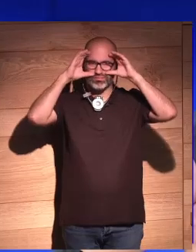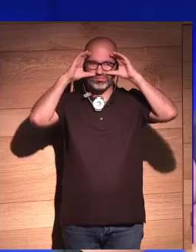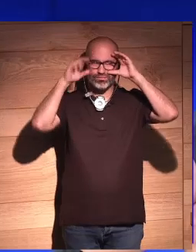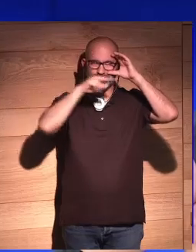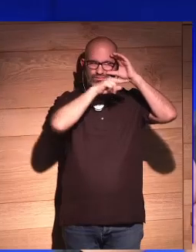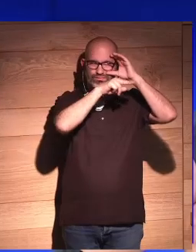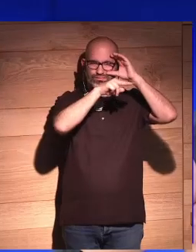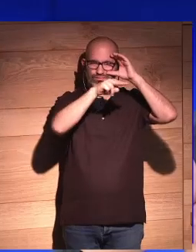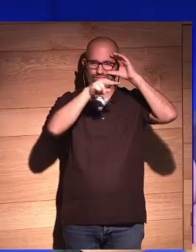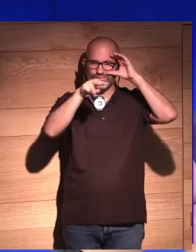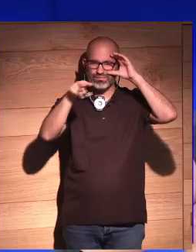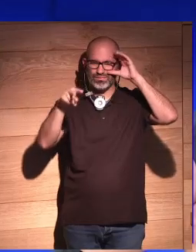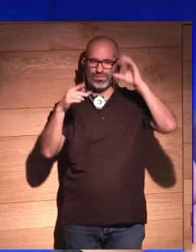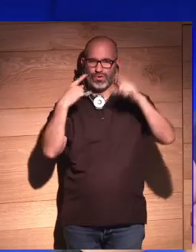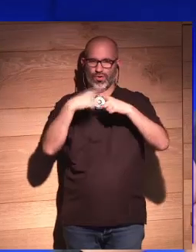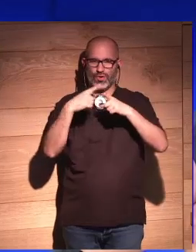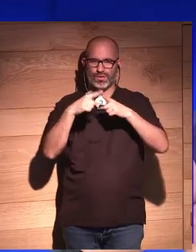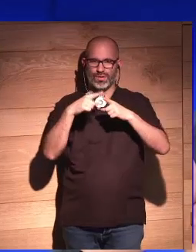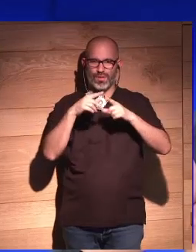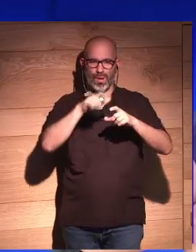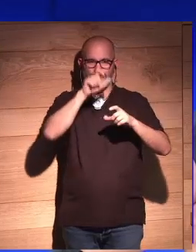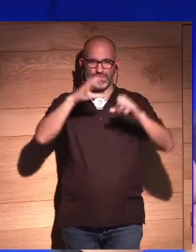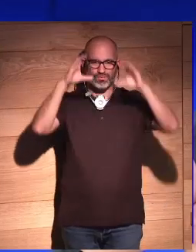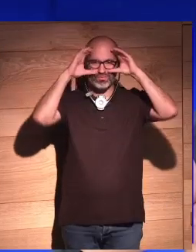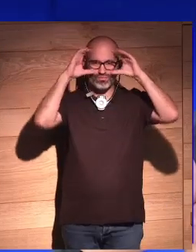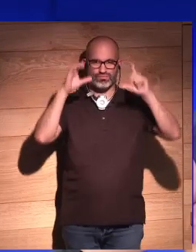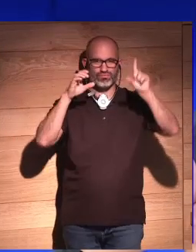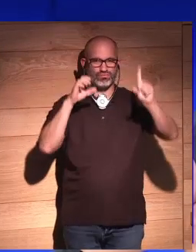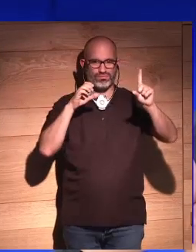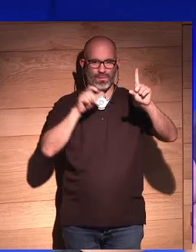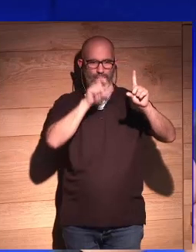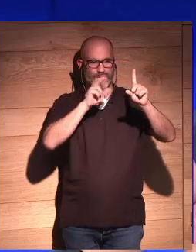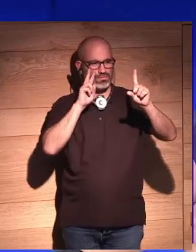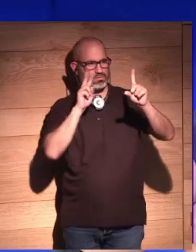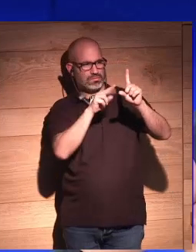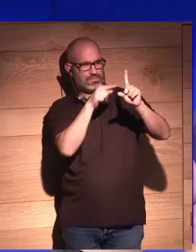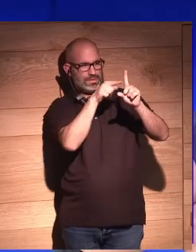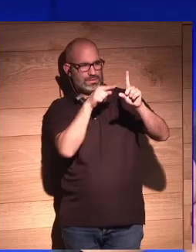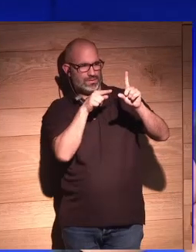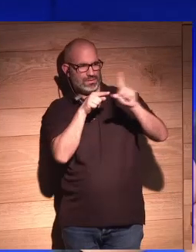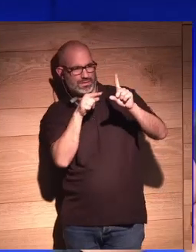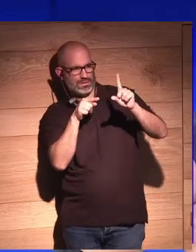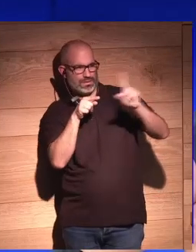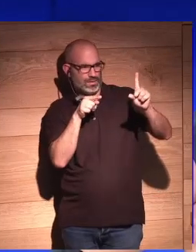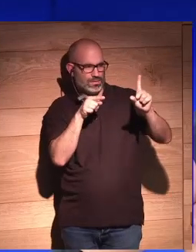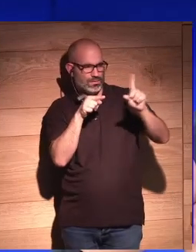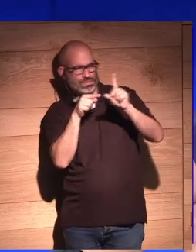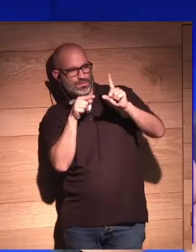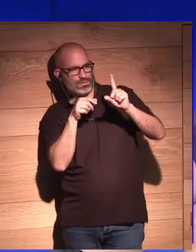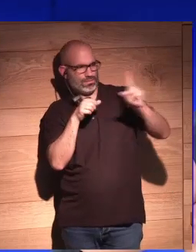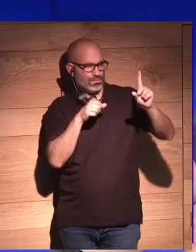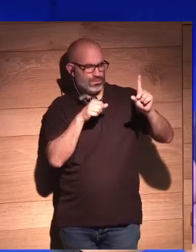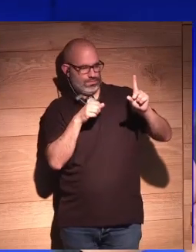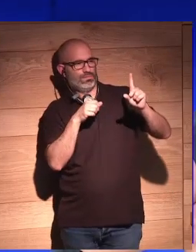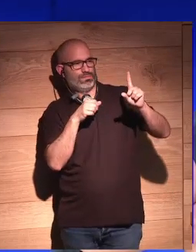or the train or trying to touch something soft. And that's the reptilian brain being engaged